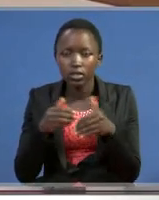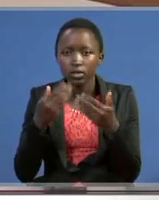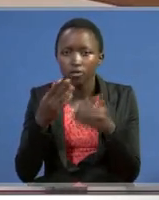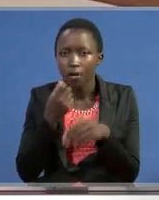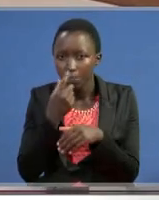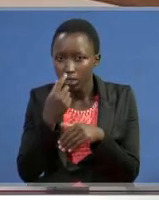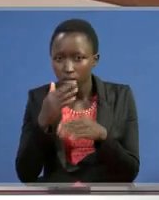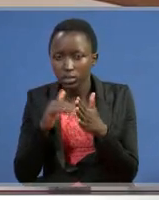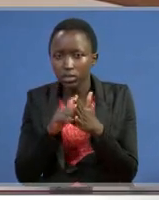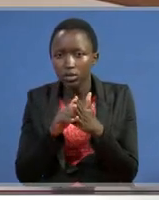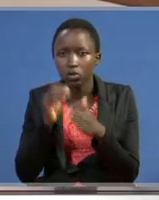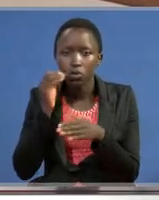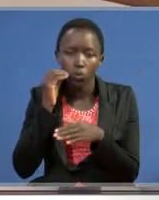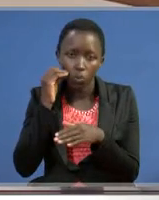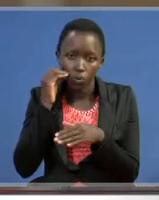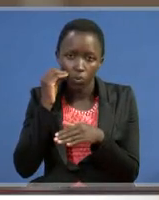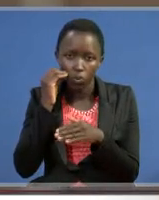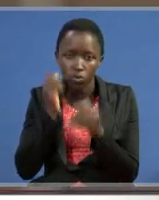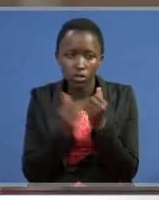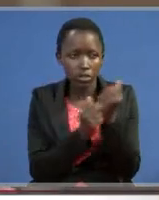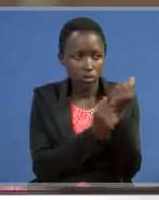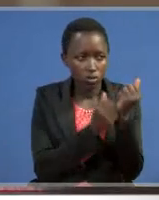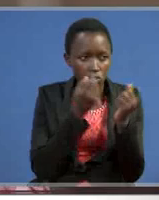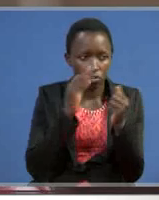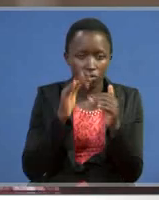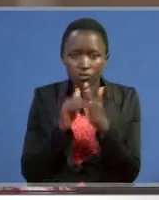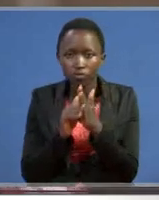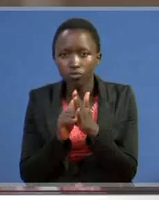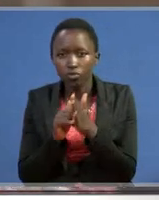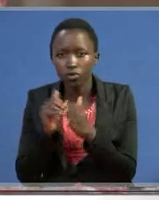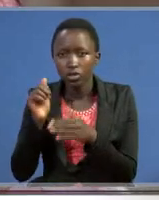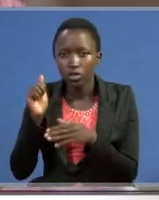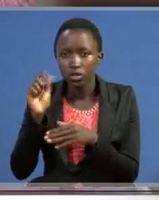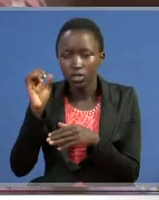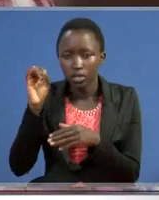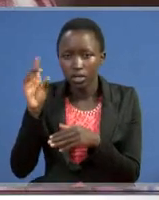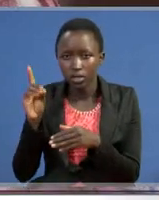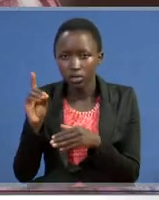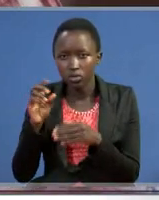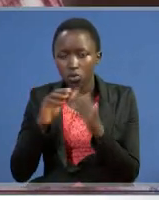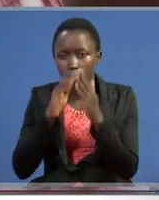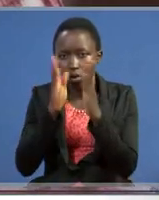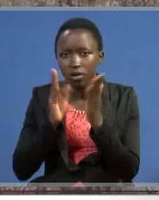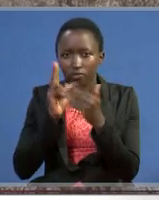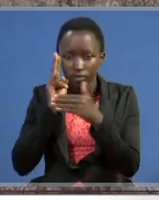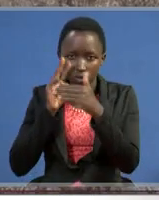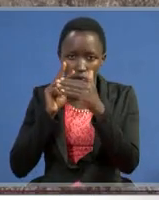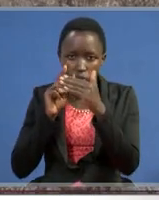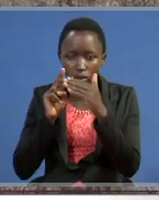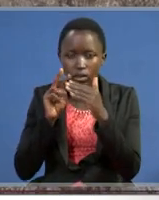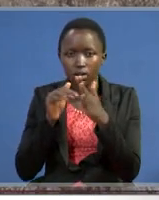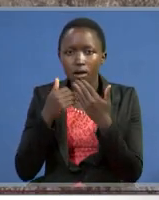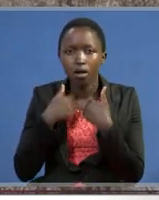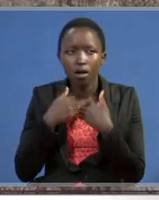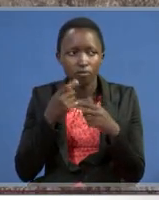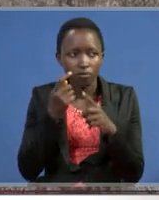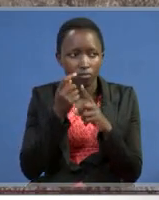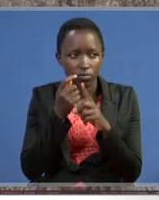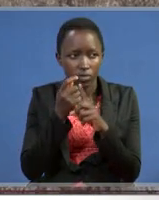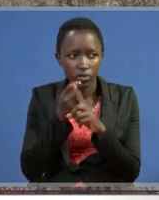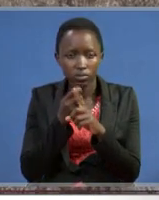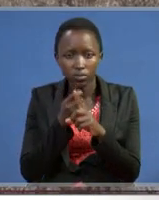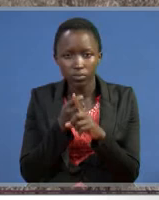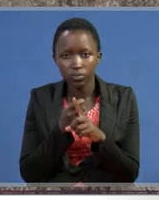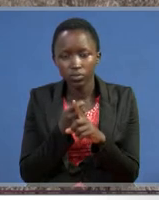and household level with the support of humanitarian aid agency while vision tukana temperature